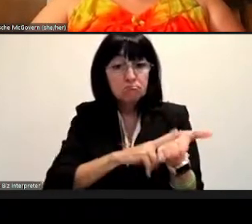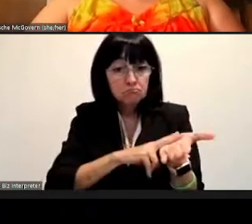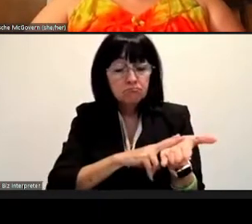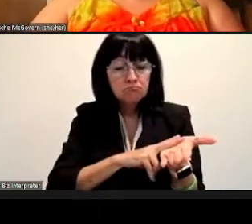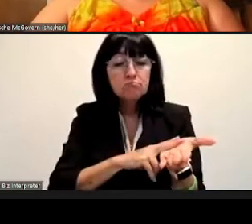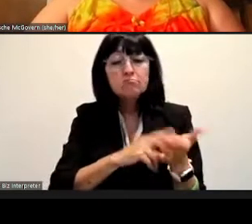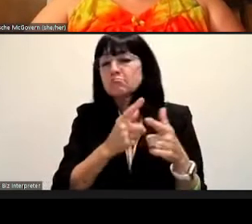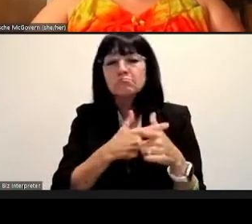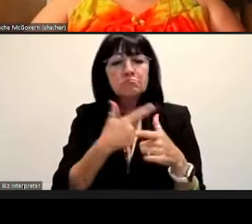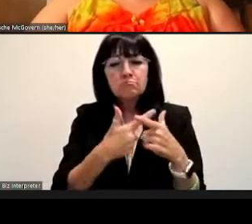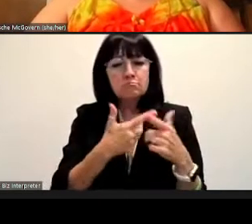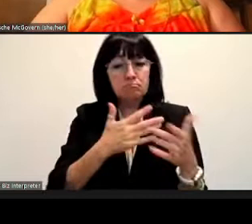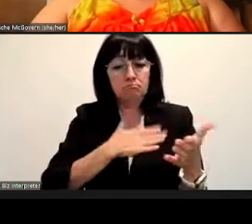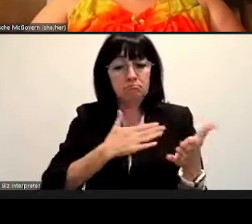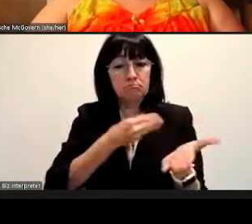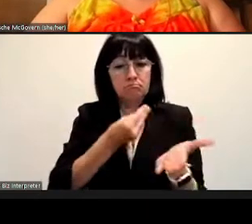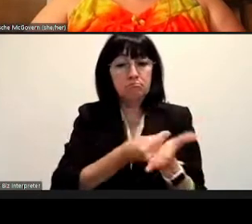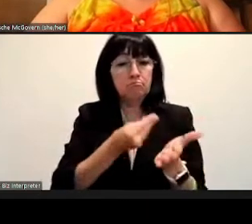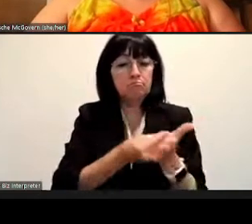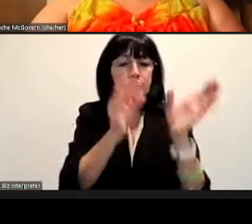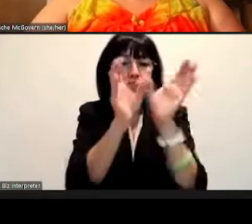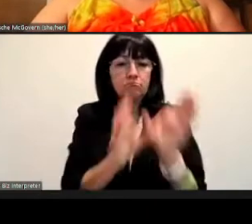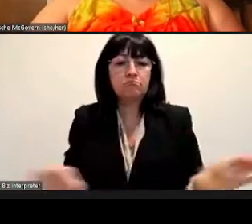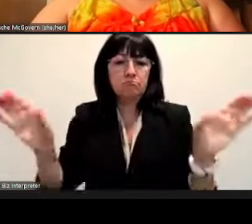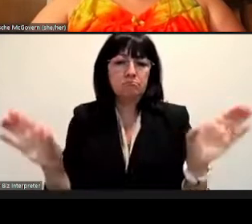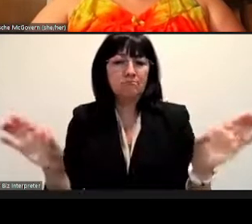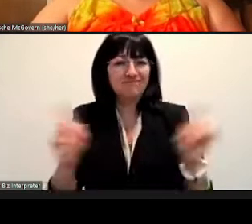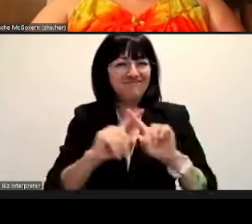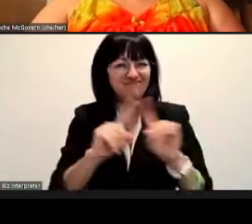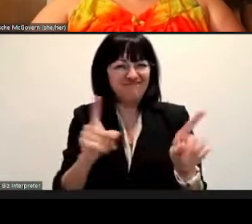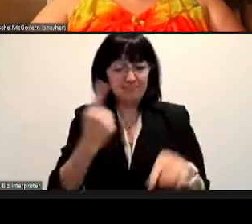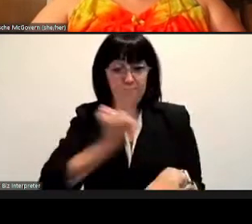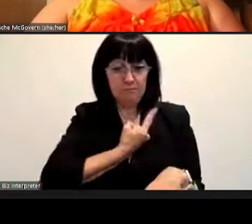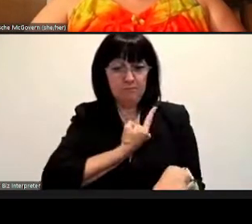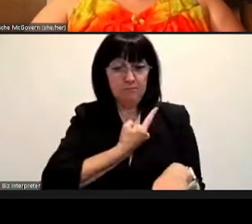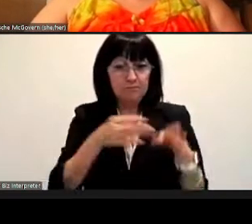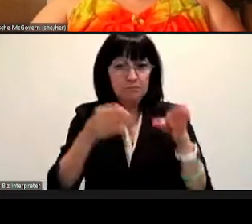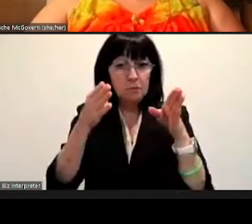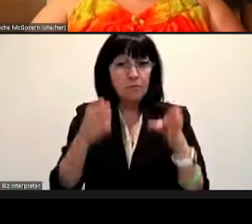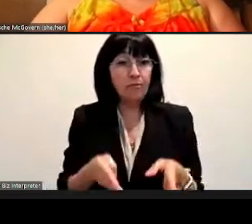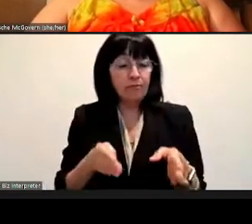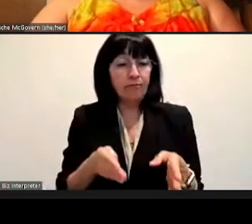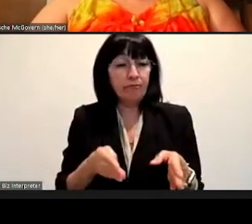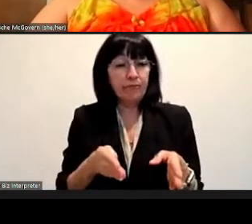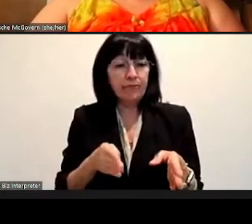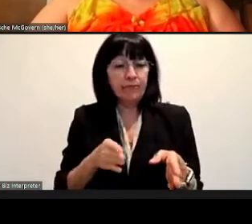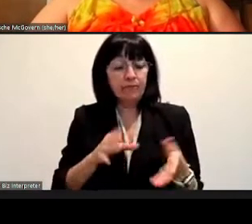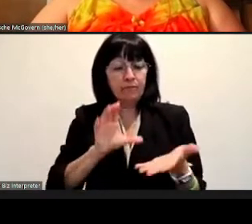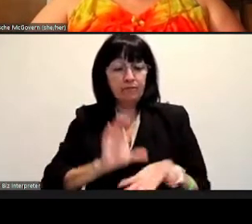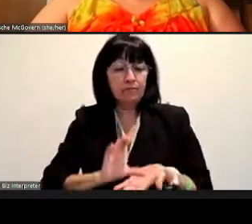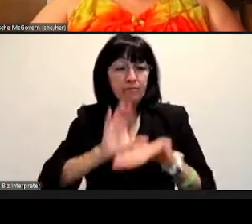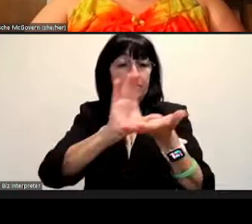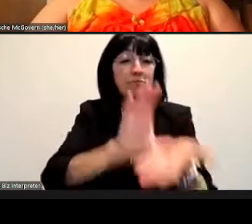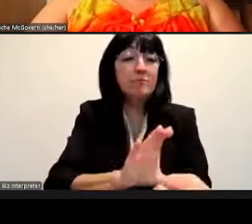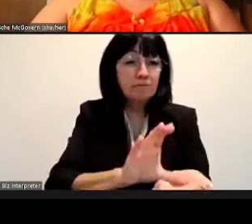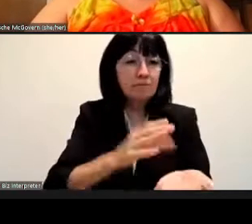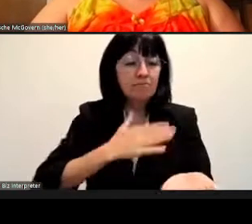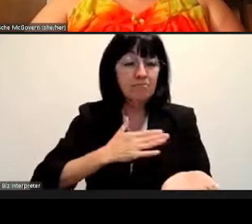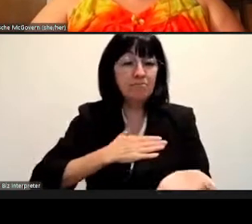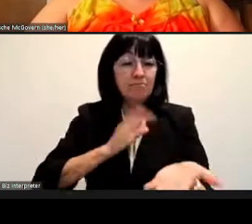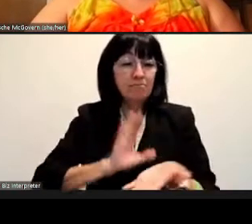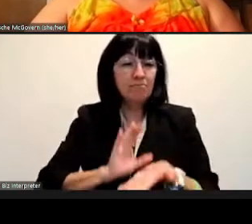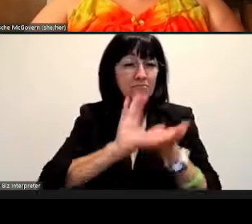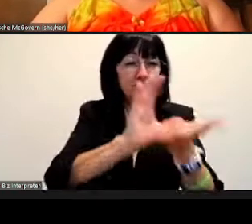it? Because there's no reason that I should be the singular voice at the table. And so that is just